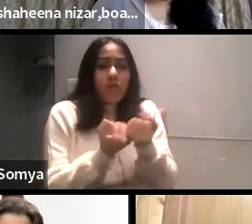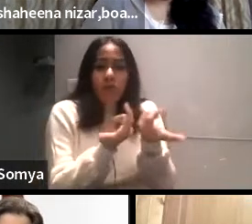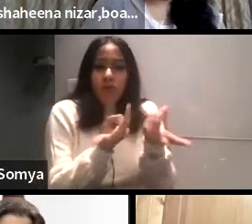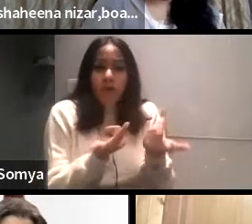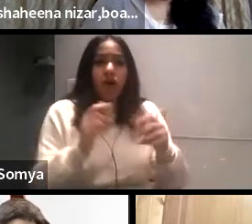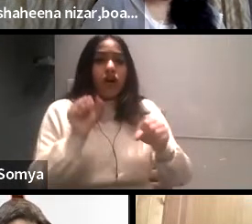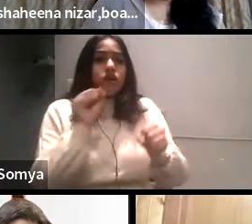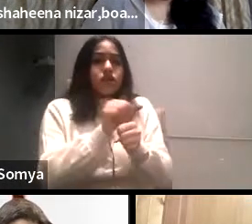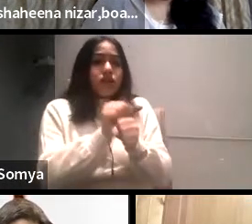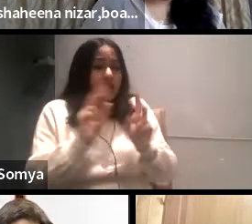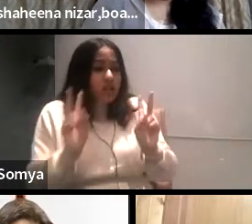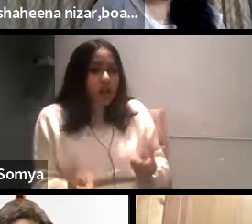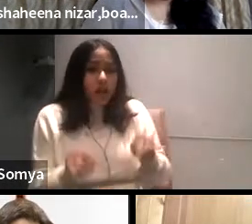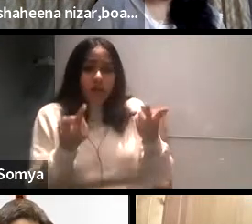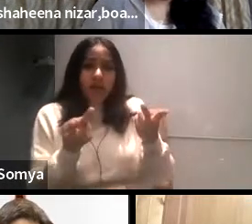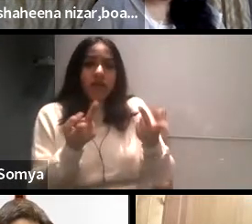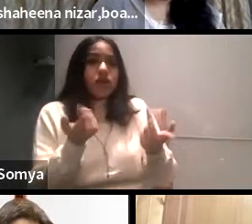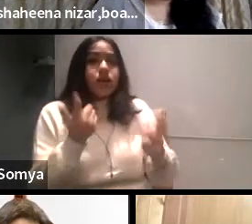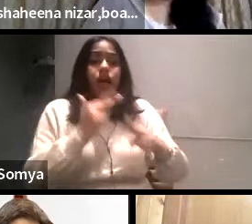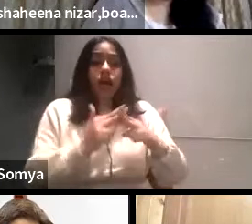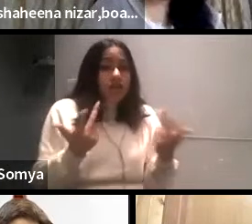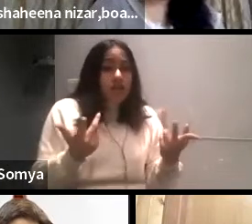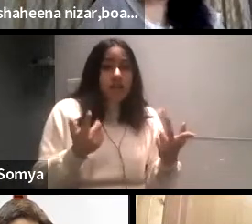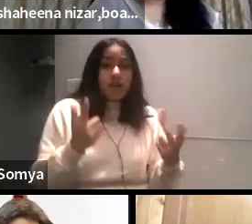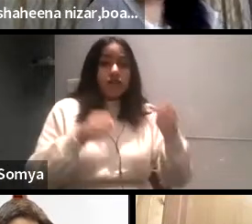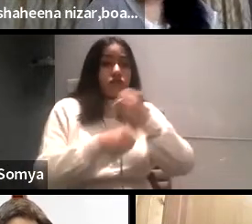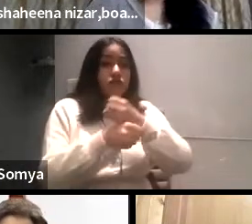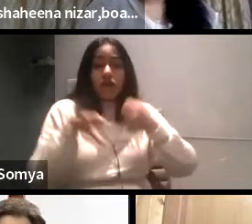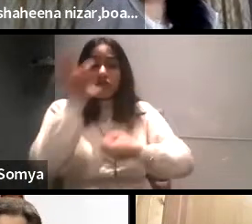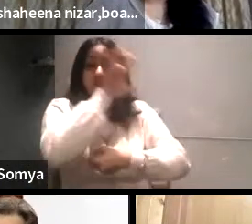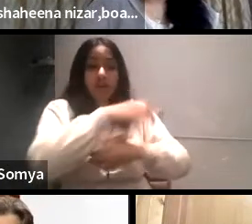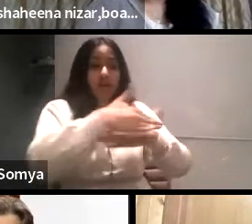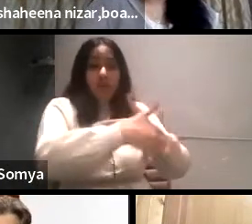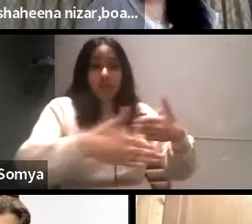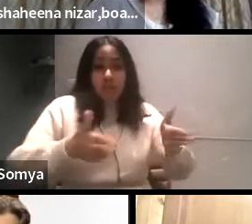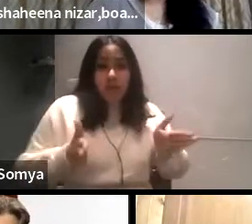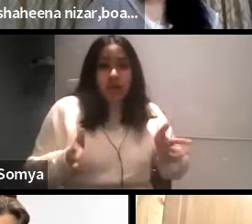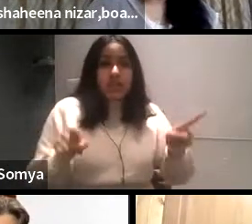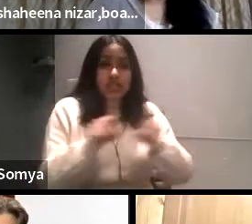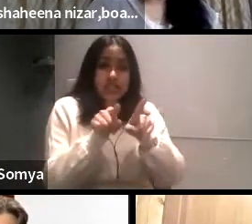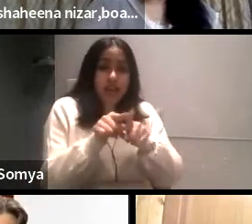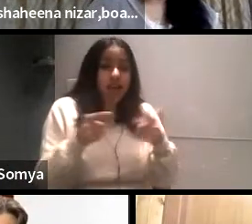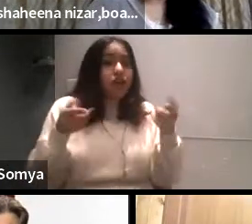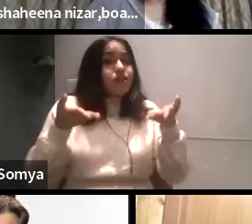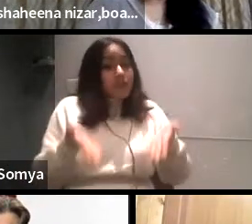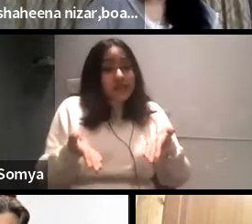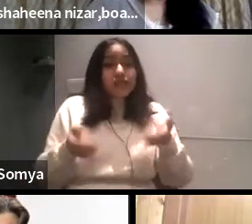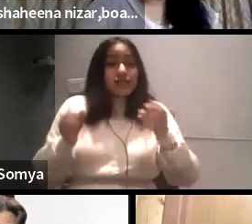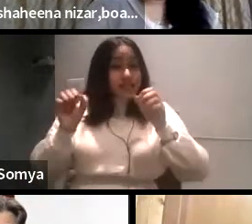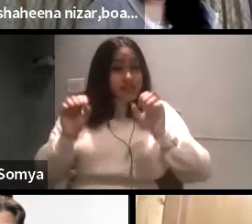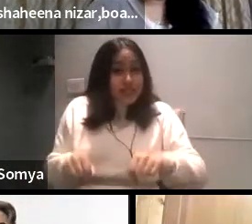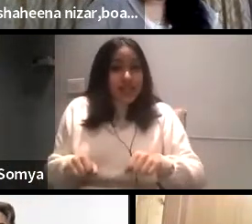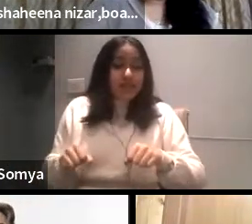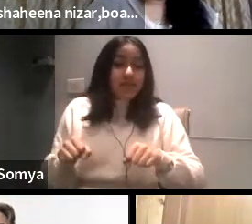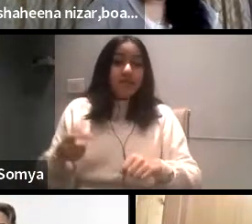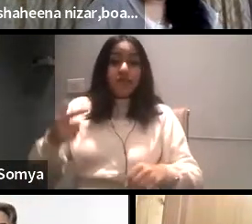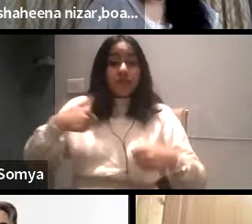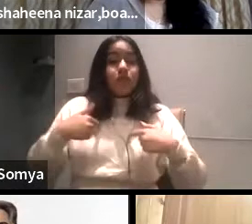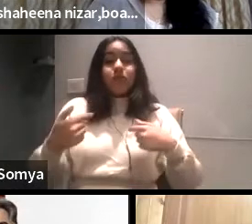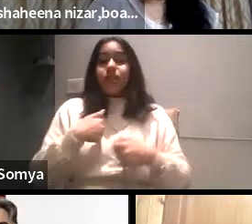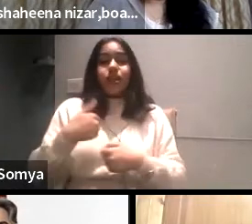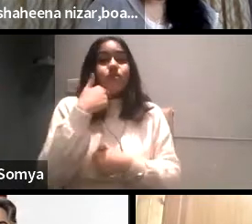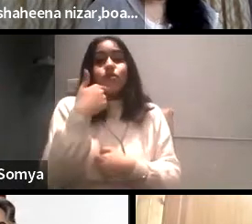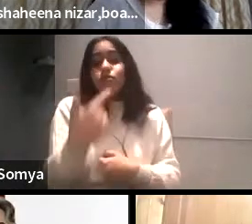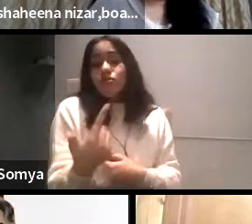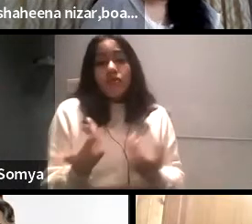and work differently across geographical boundaries, actually. So that's been particularly beneficial. And we probably wouldn't